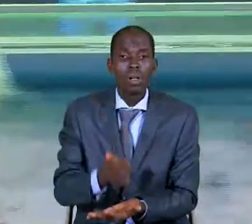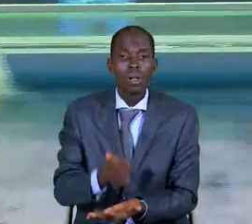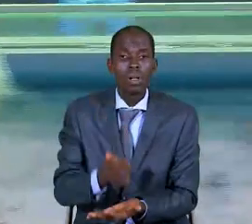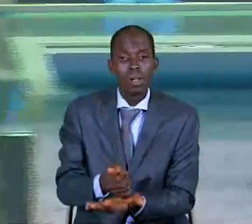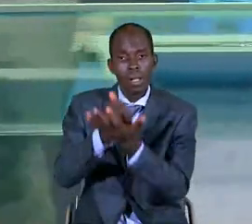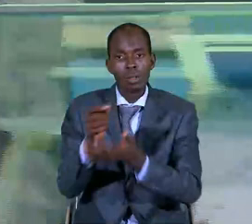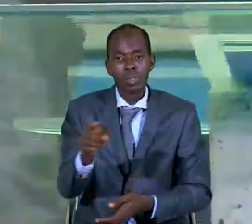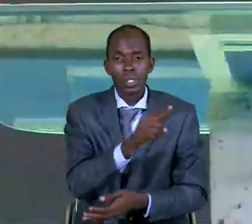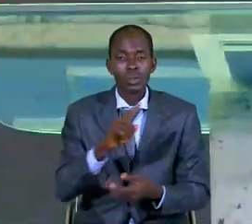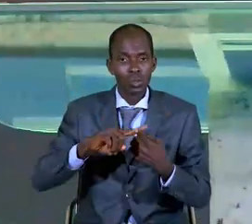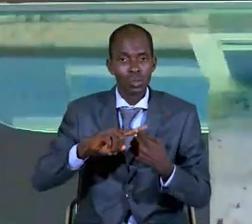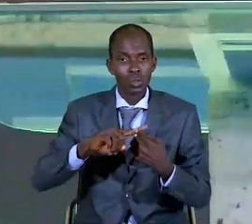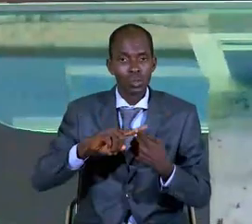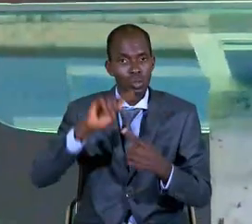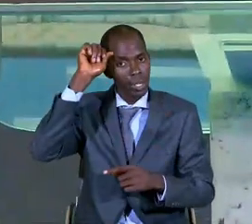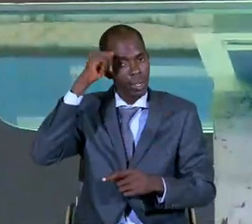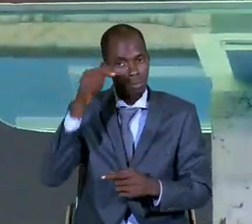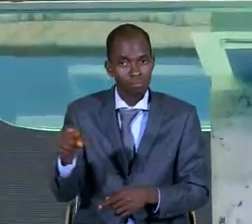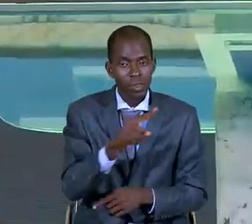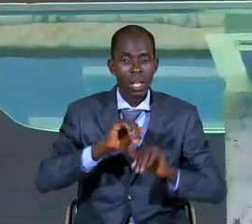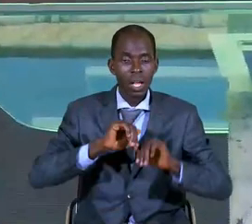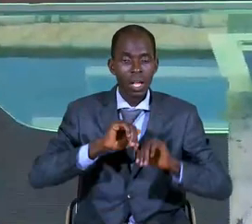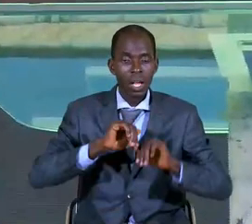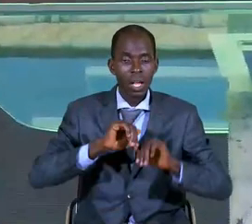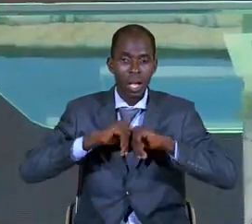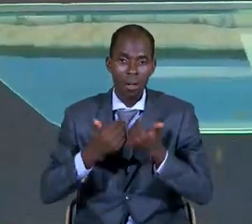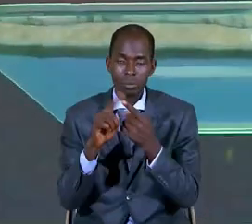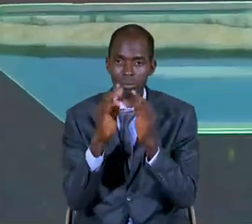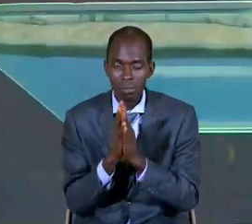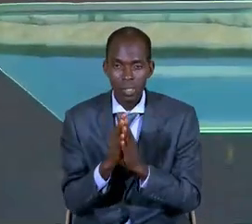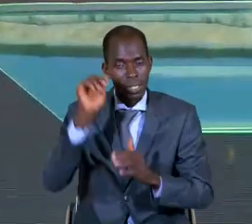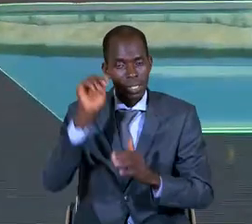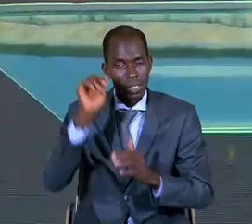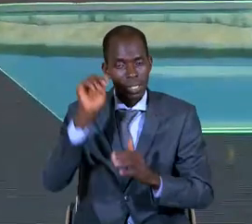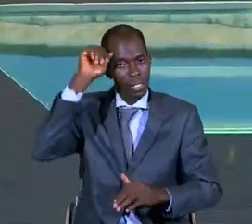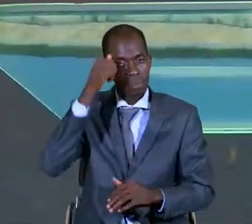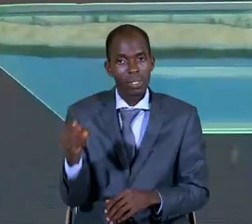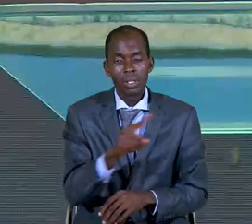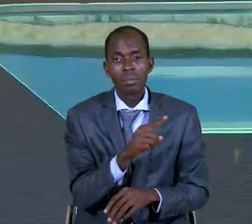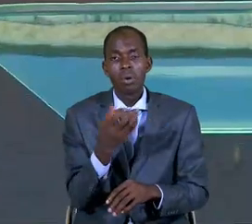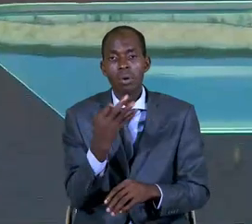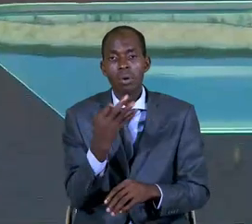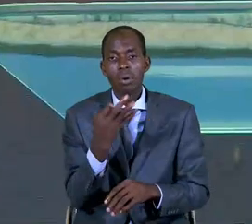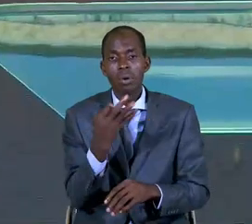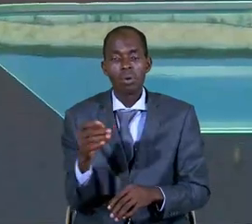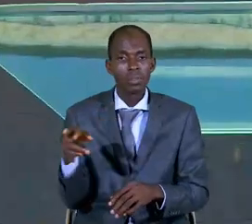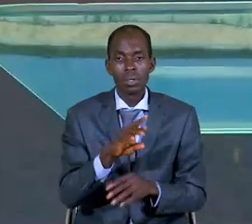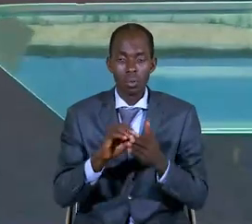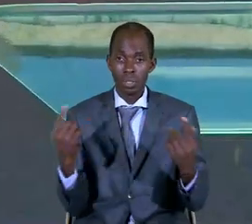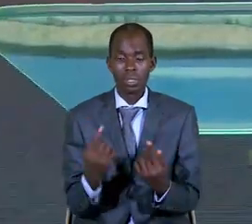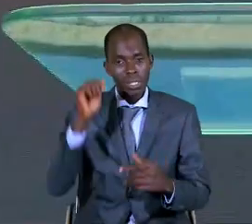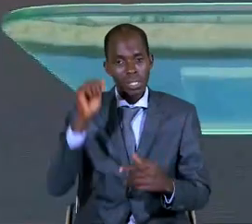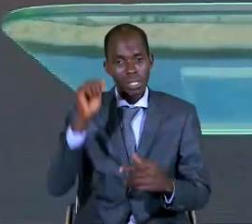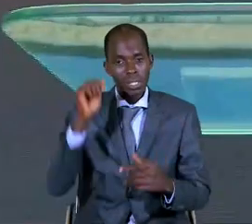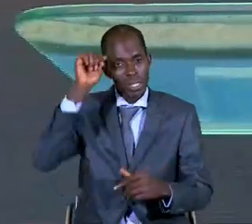to remind them how to pray. He remind them of their sin. He